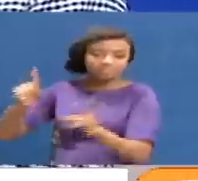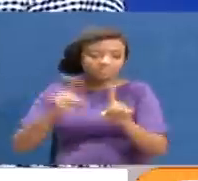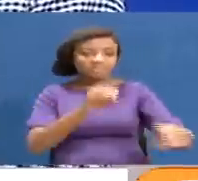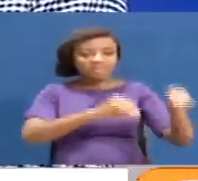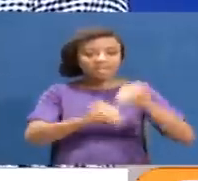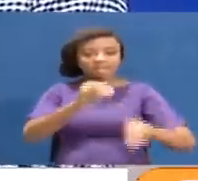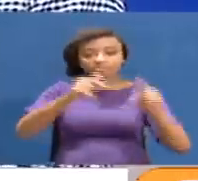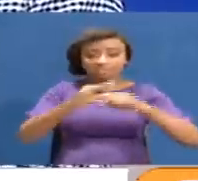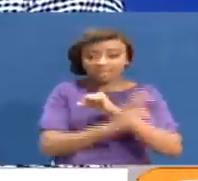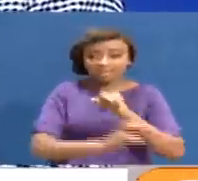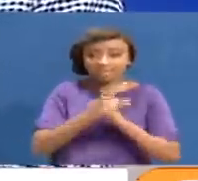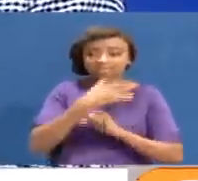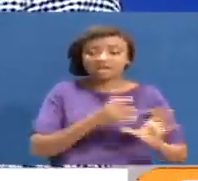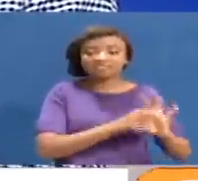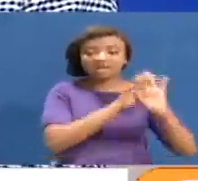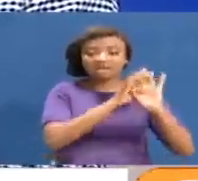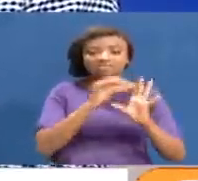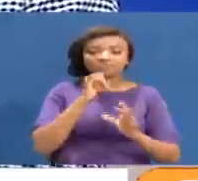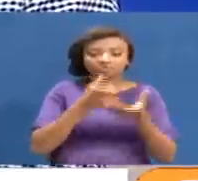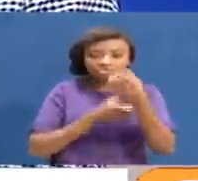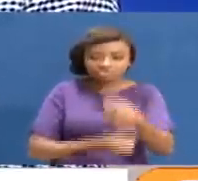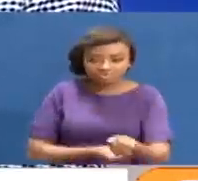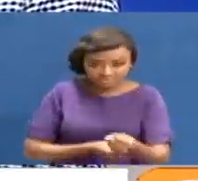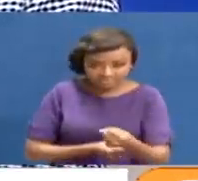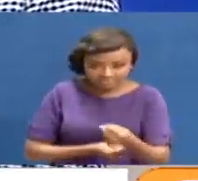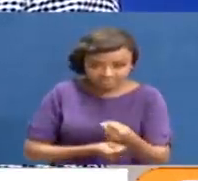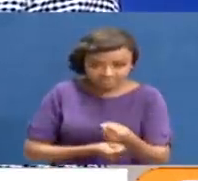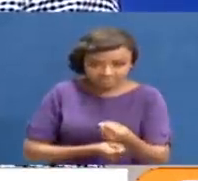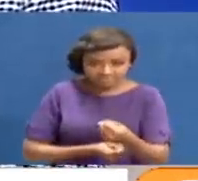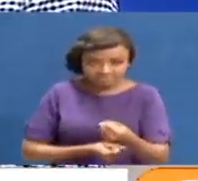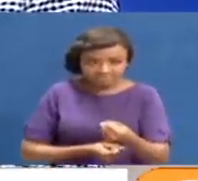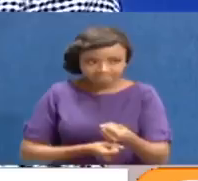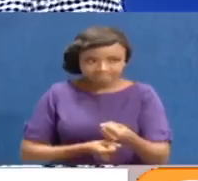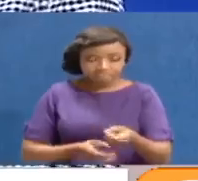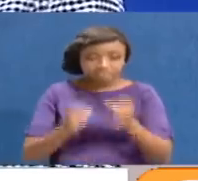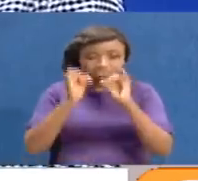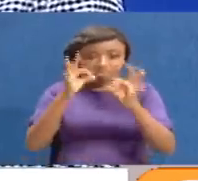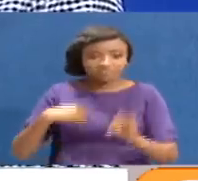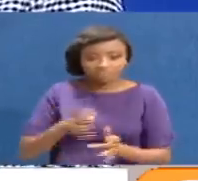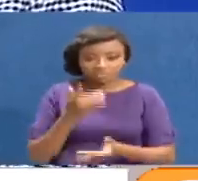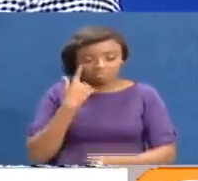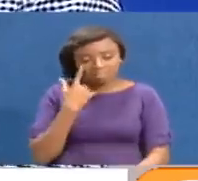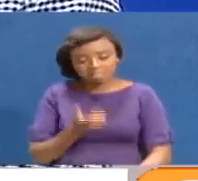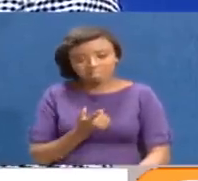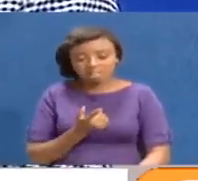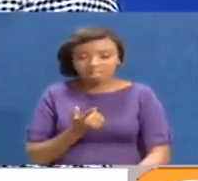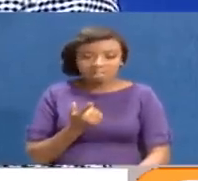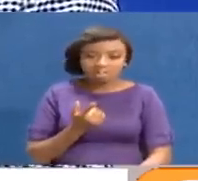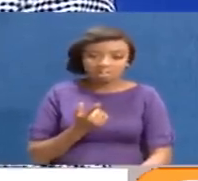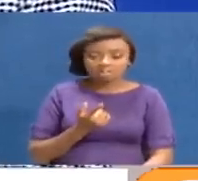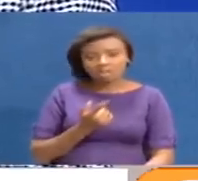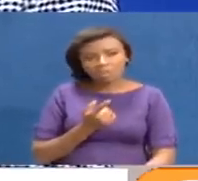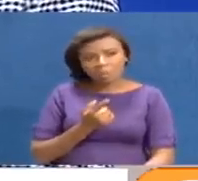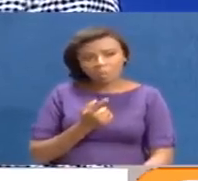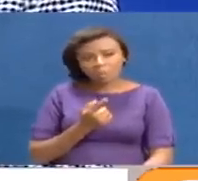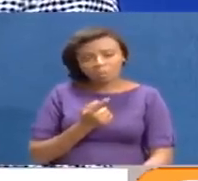We have in this country a culture of not trusting. Okay? So if we sit, or if the president, as head